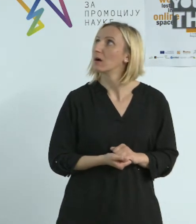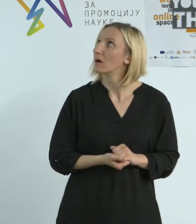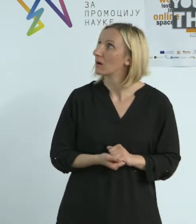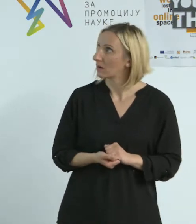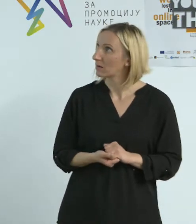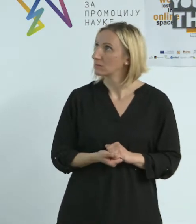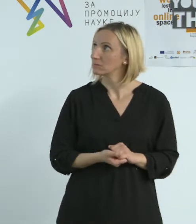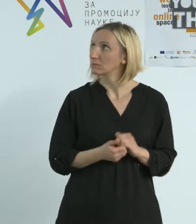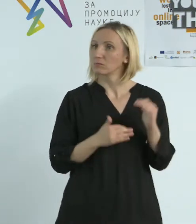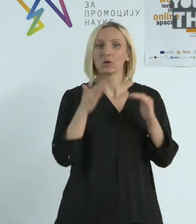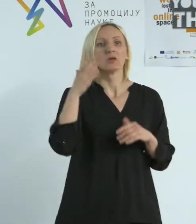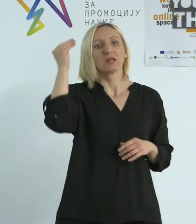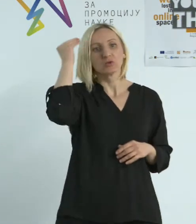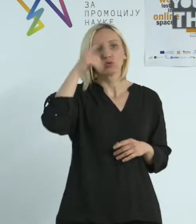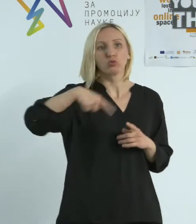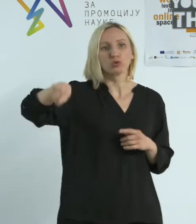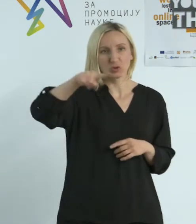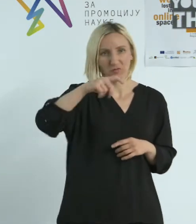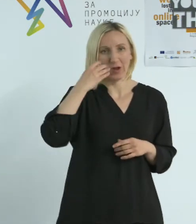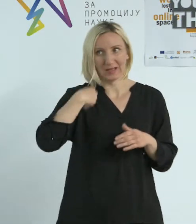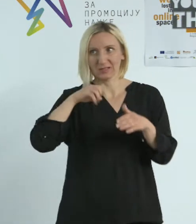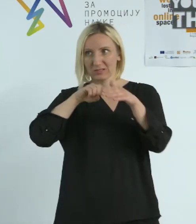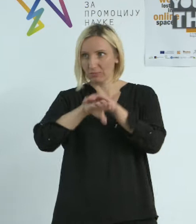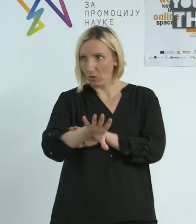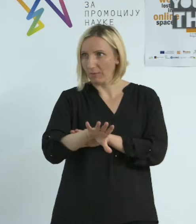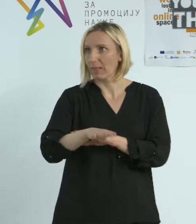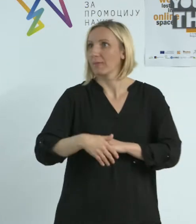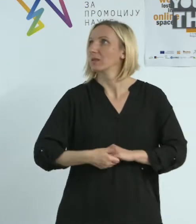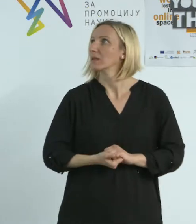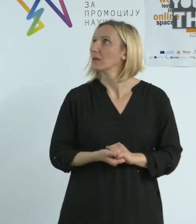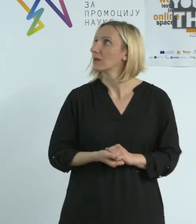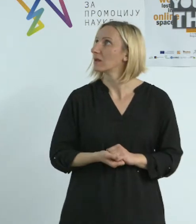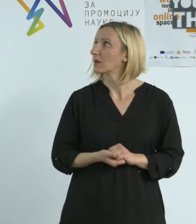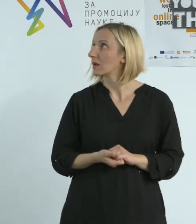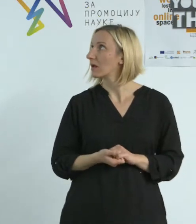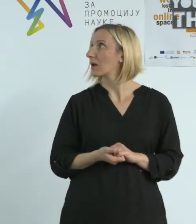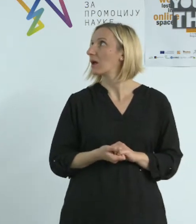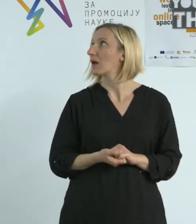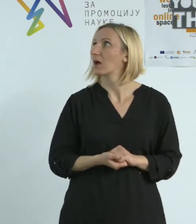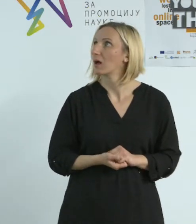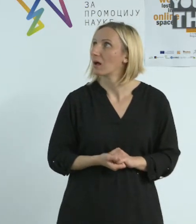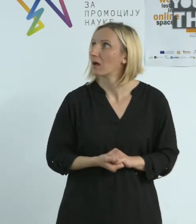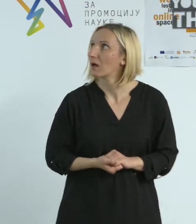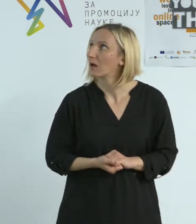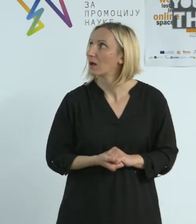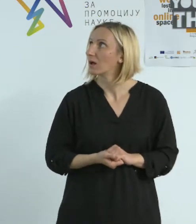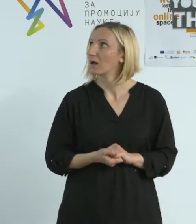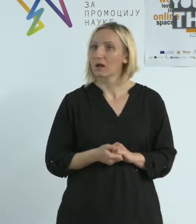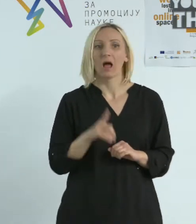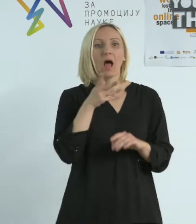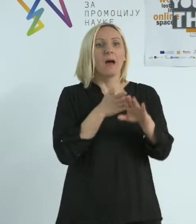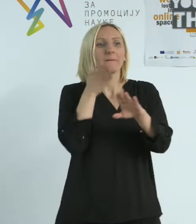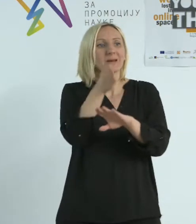According to our Moodle's experience in the implementation, participants' access was limited to the first days. Most of